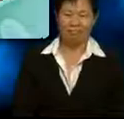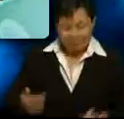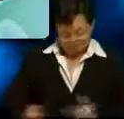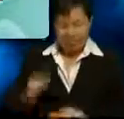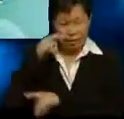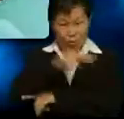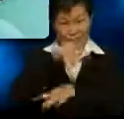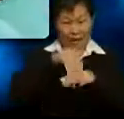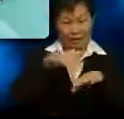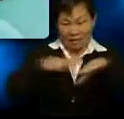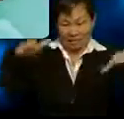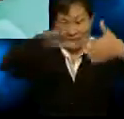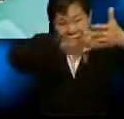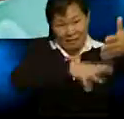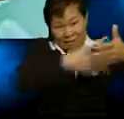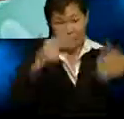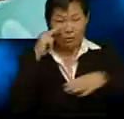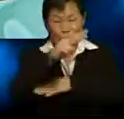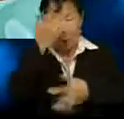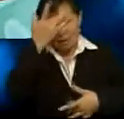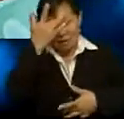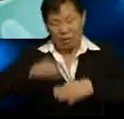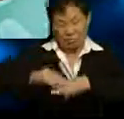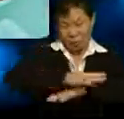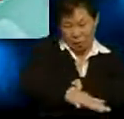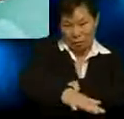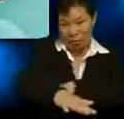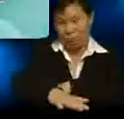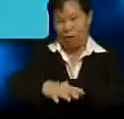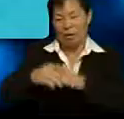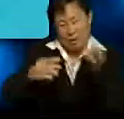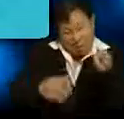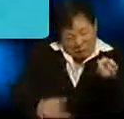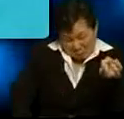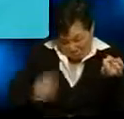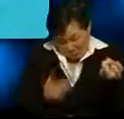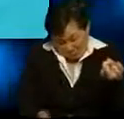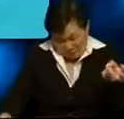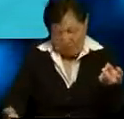Let's look at the table to see the diseases caused by microorganisms.